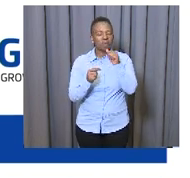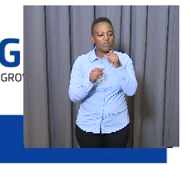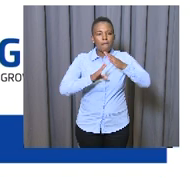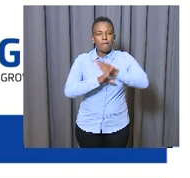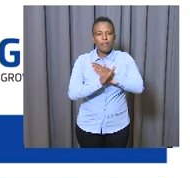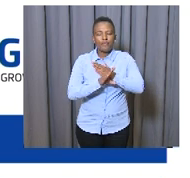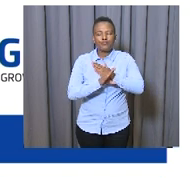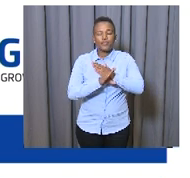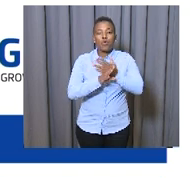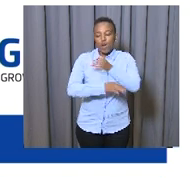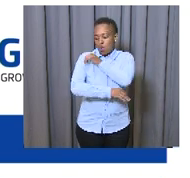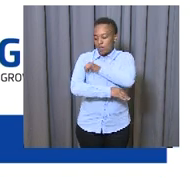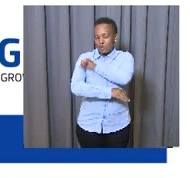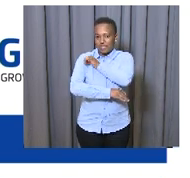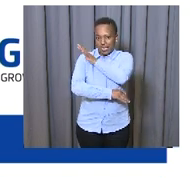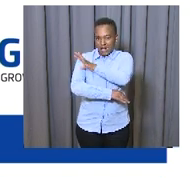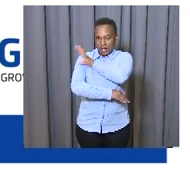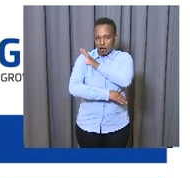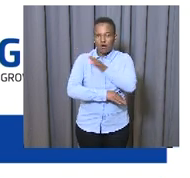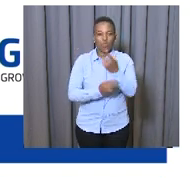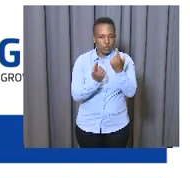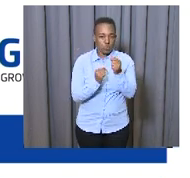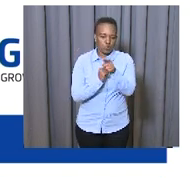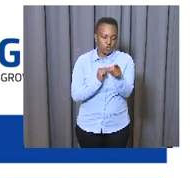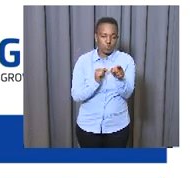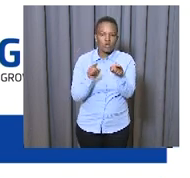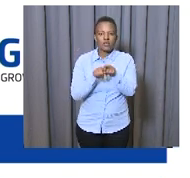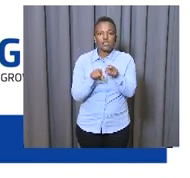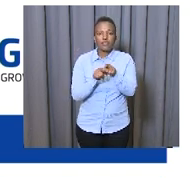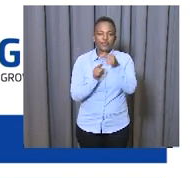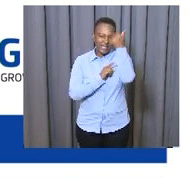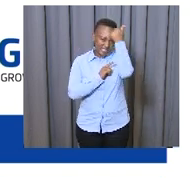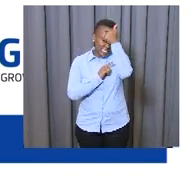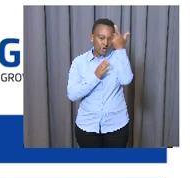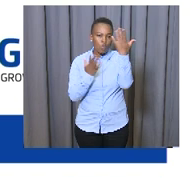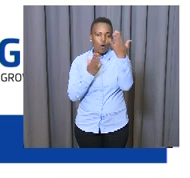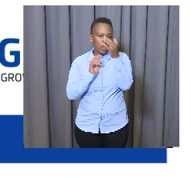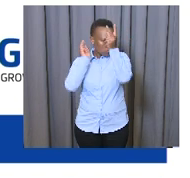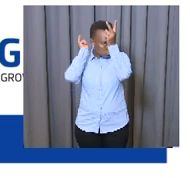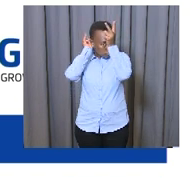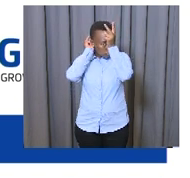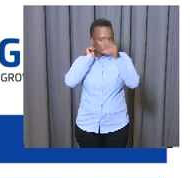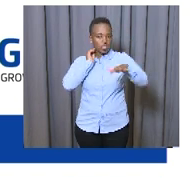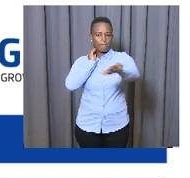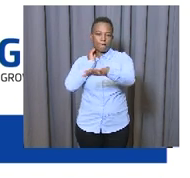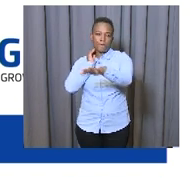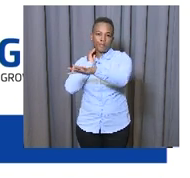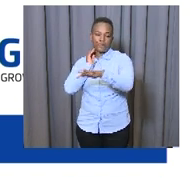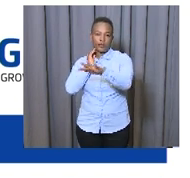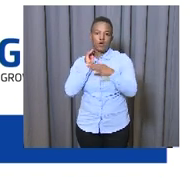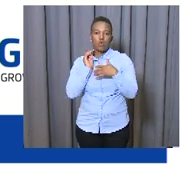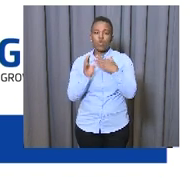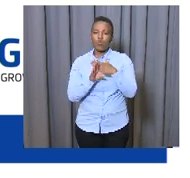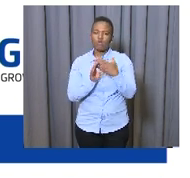healthcare facilities. We are also doing screening in the correctional facilities. We're working very closely with the